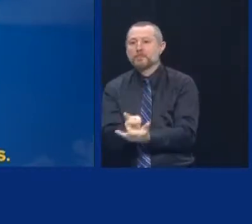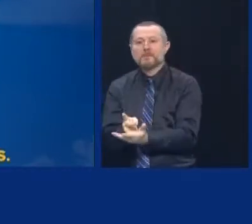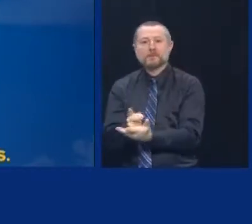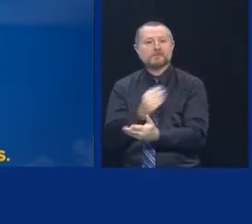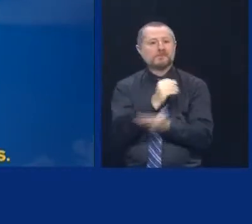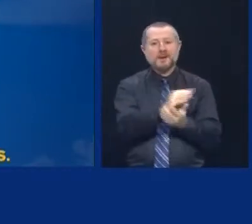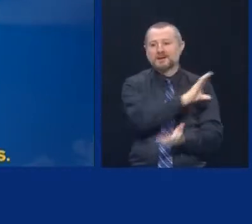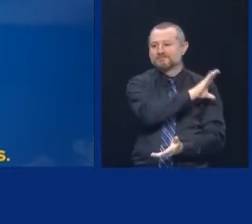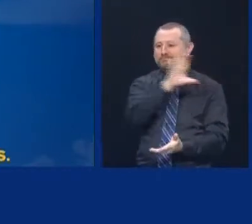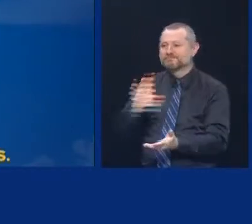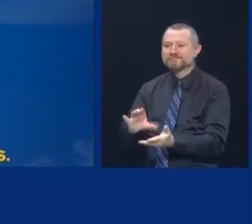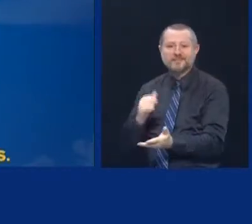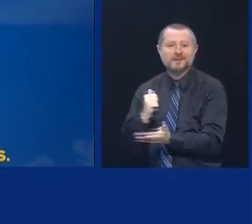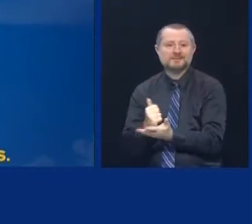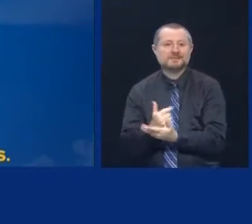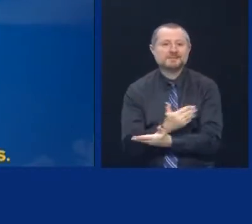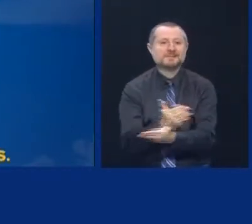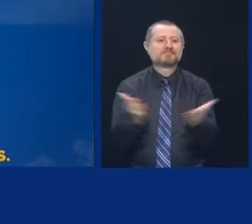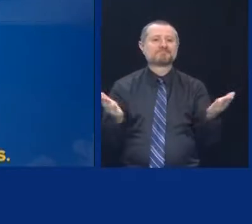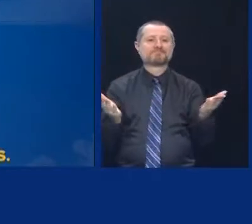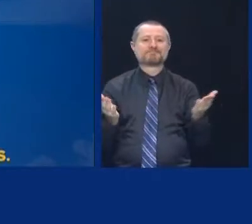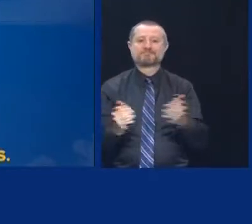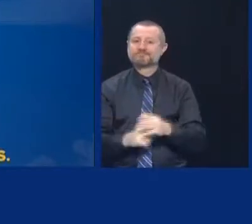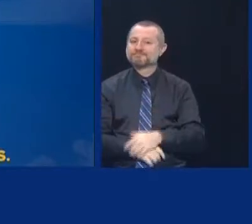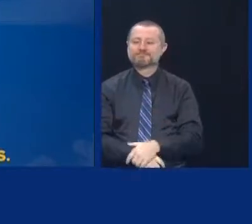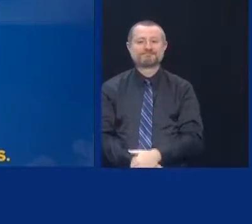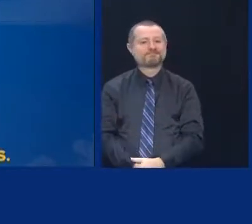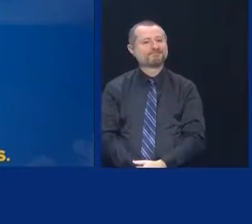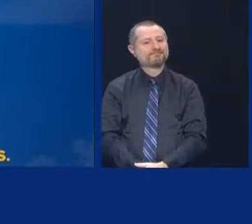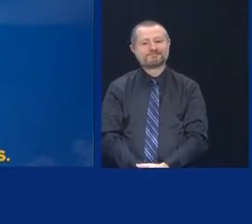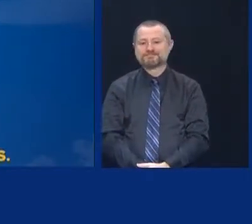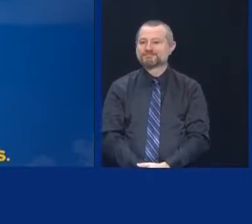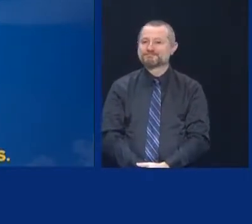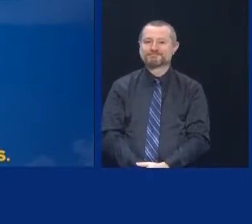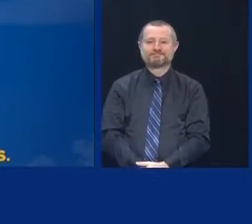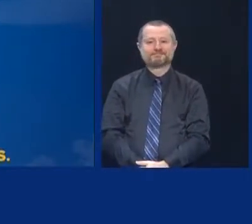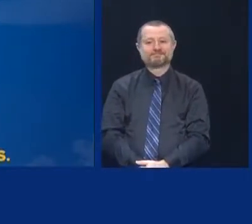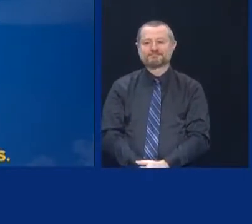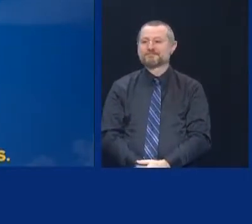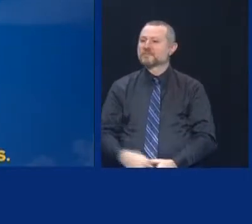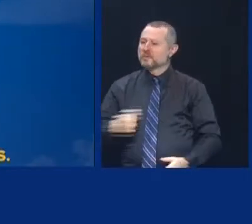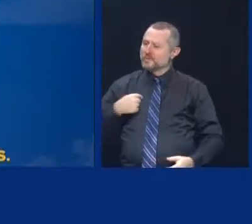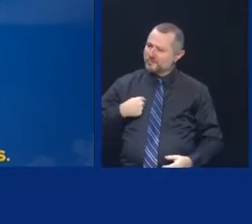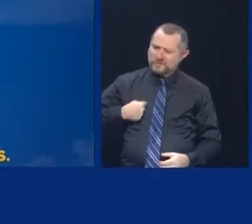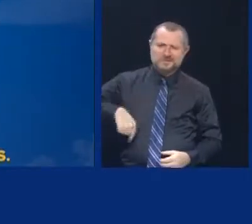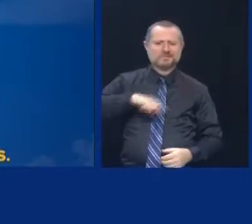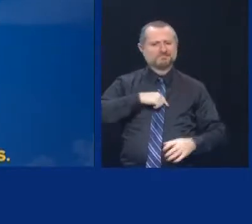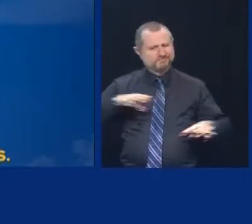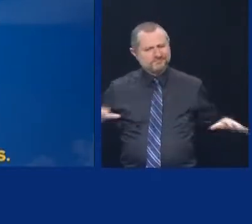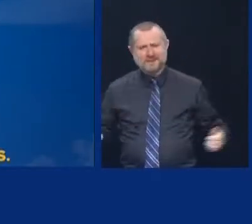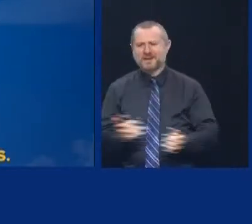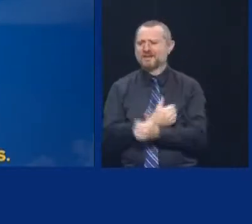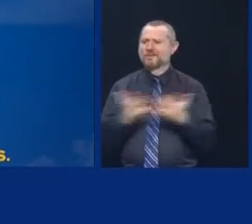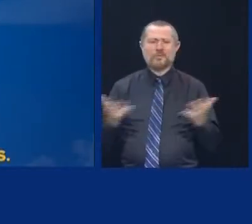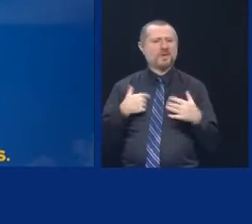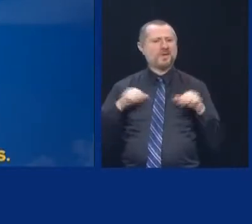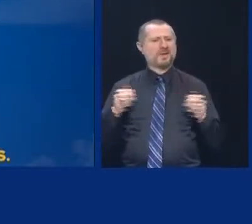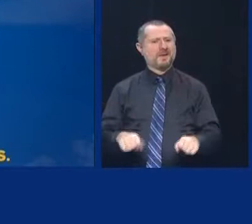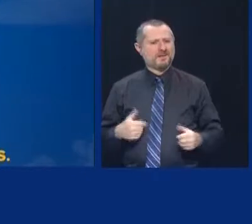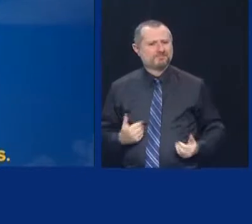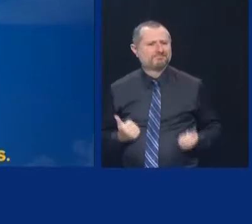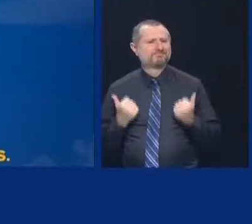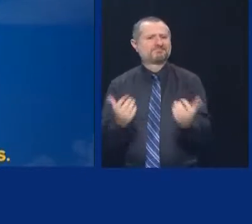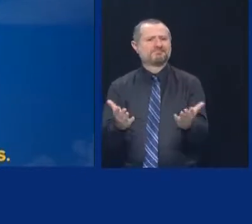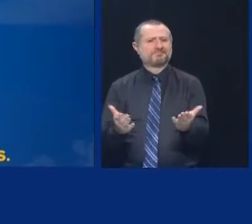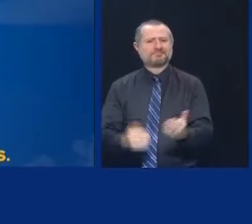financial subsidies for families who are struggling. So we're doing everything that we can. It is Thanksgiving